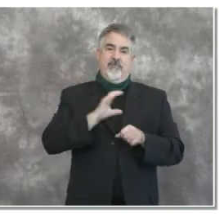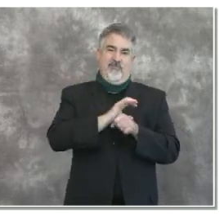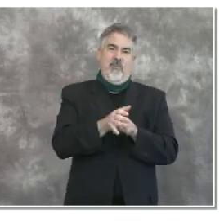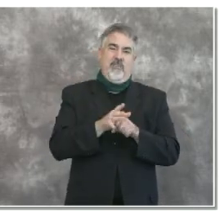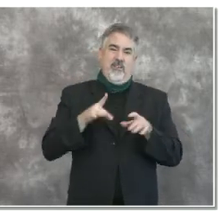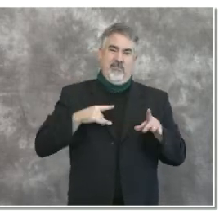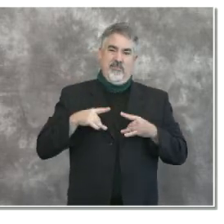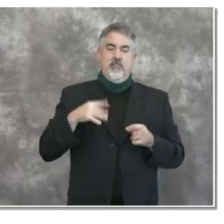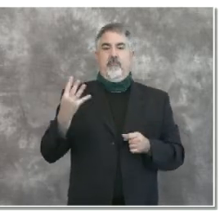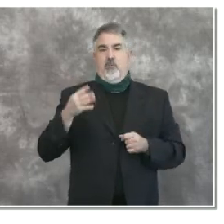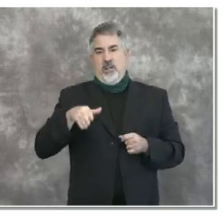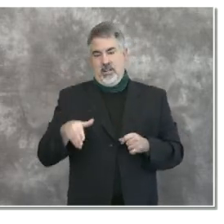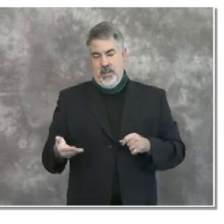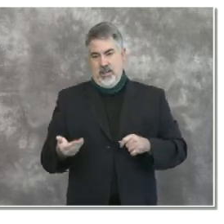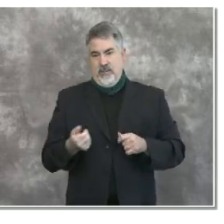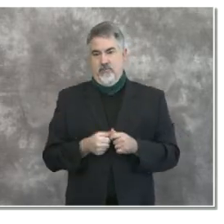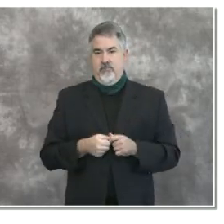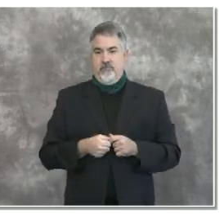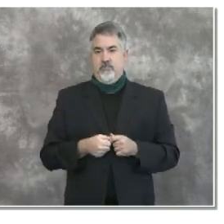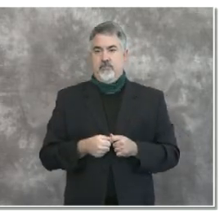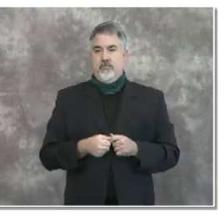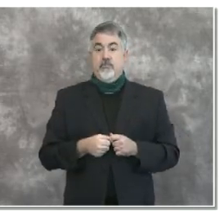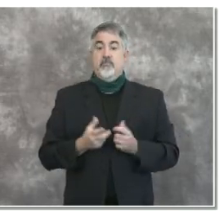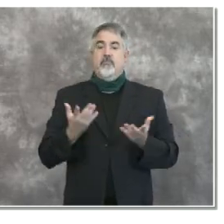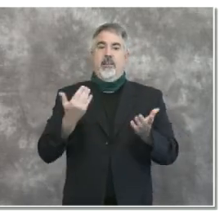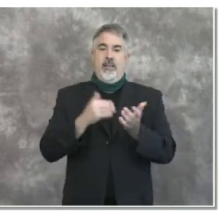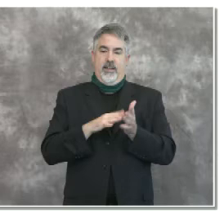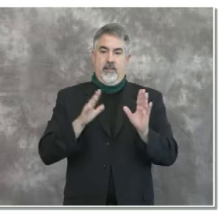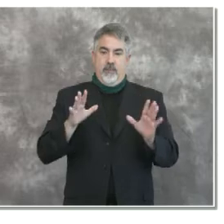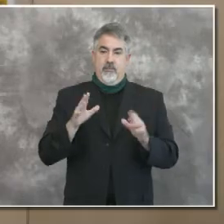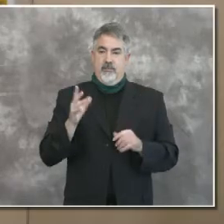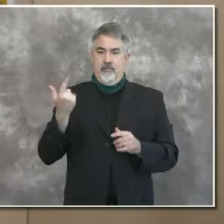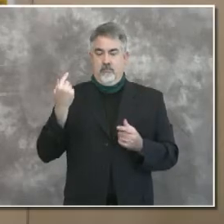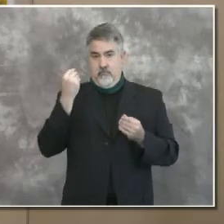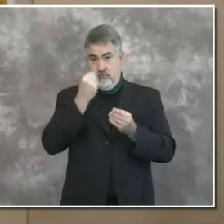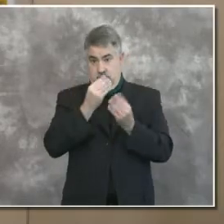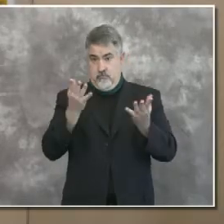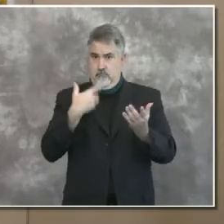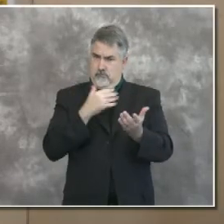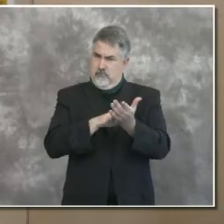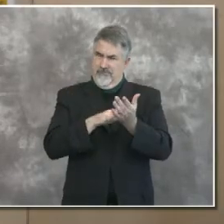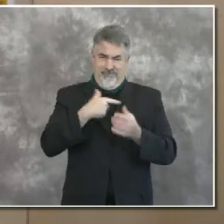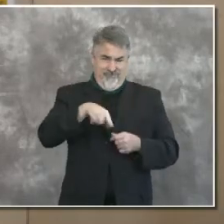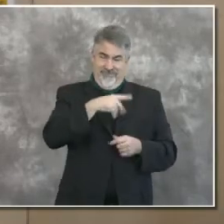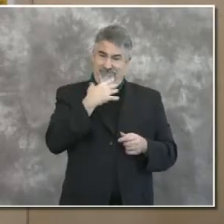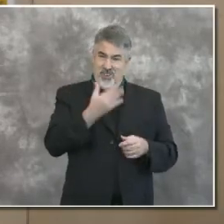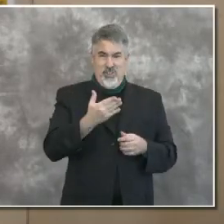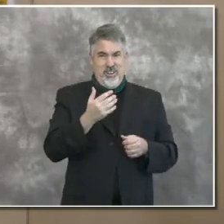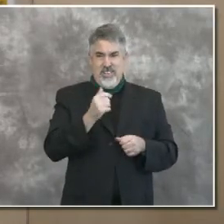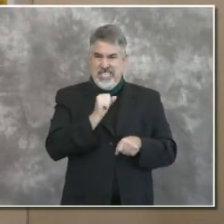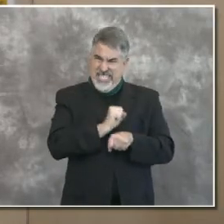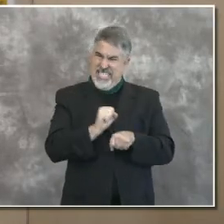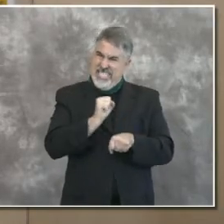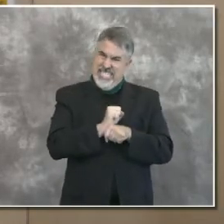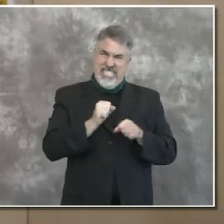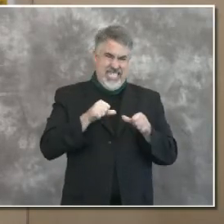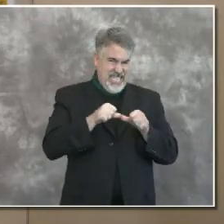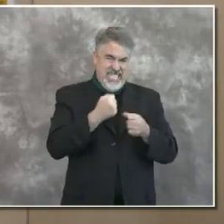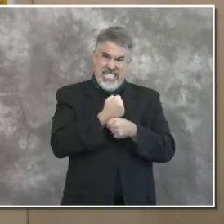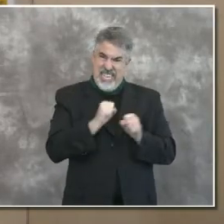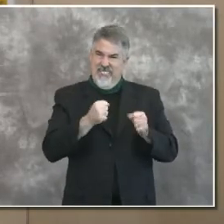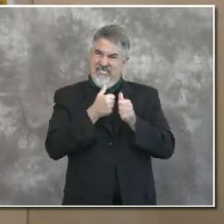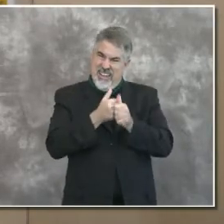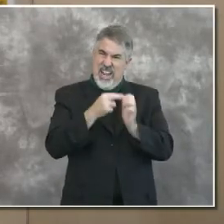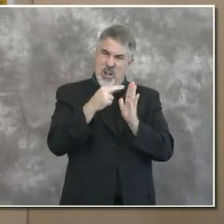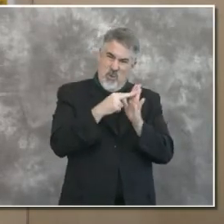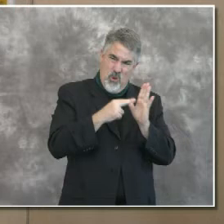deaths. Again, I would like to commend the public for staying the course. And this only